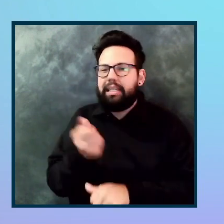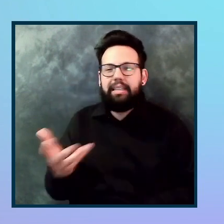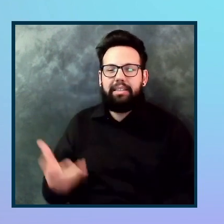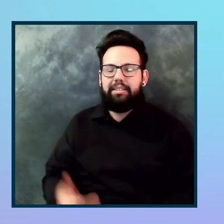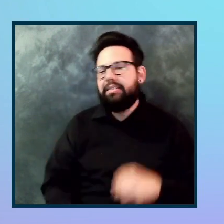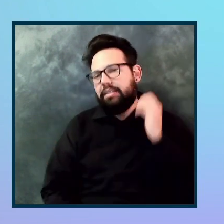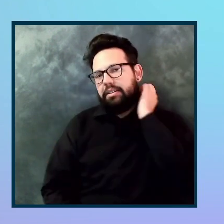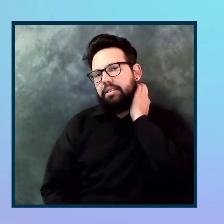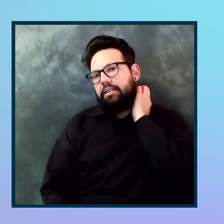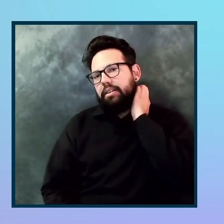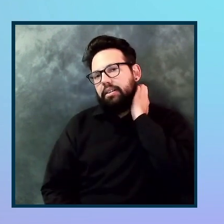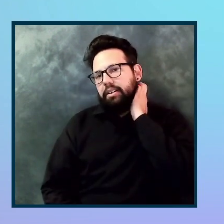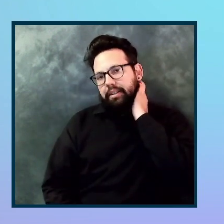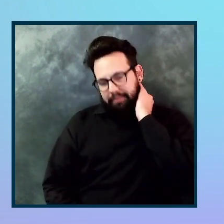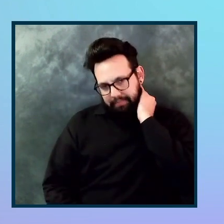Gotcha.